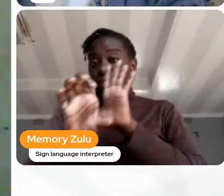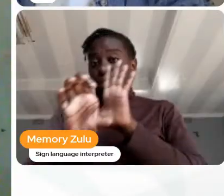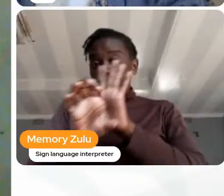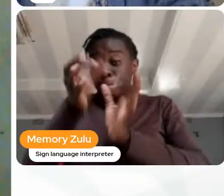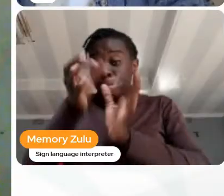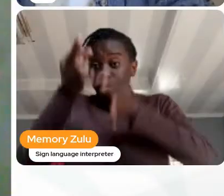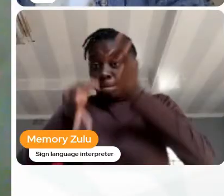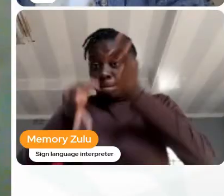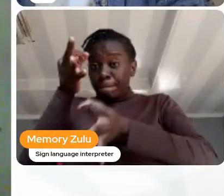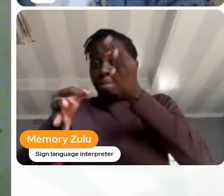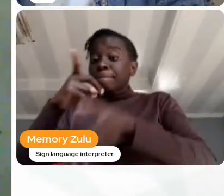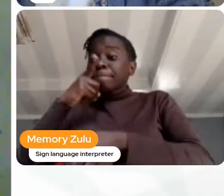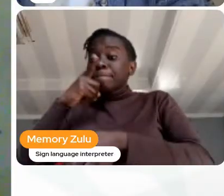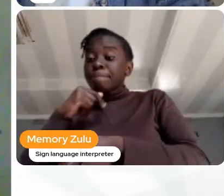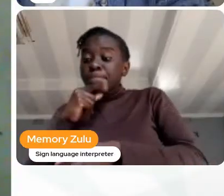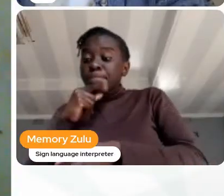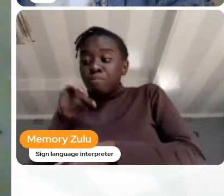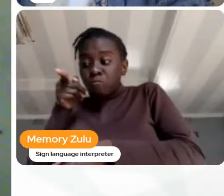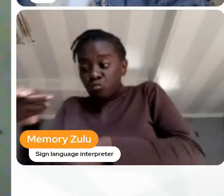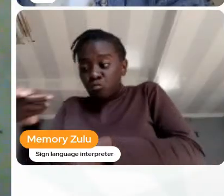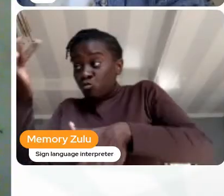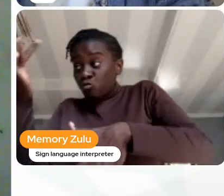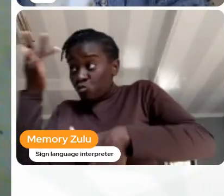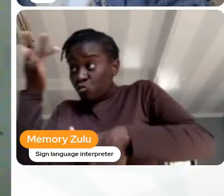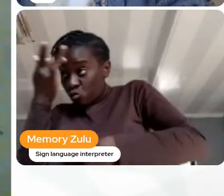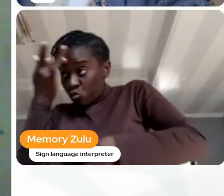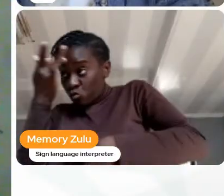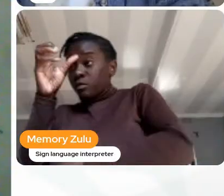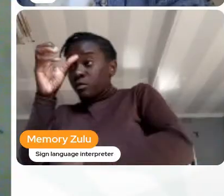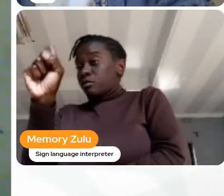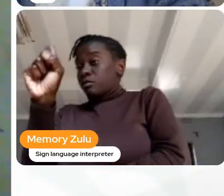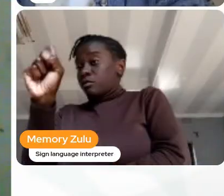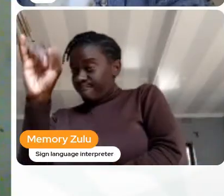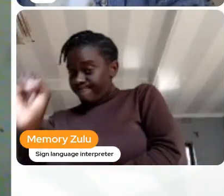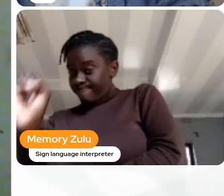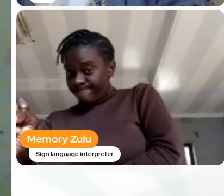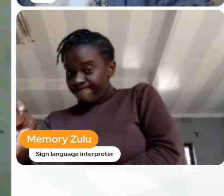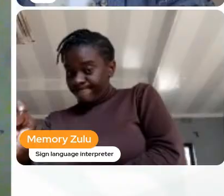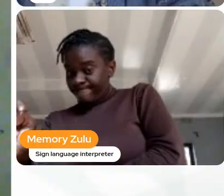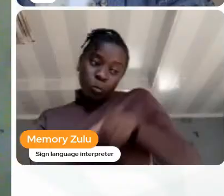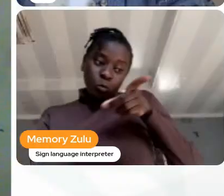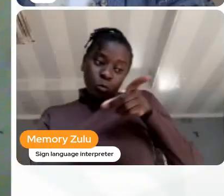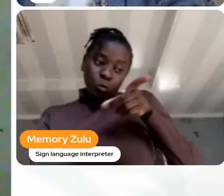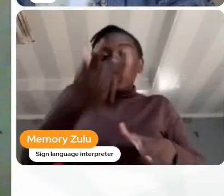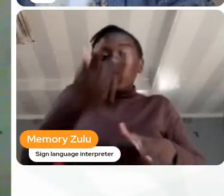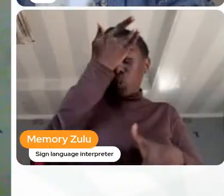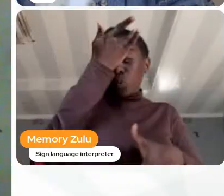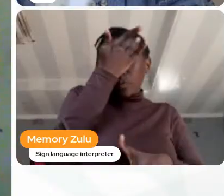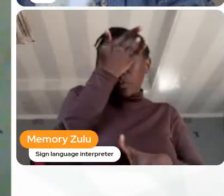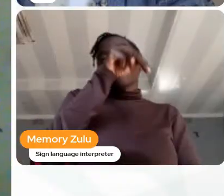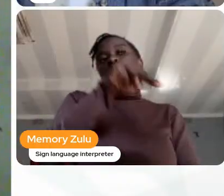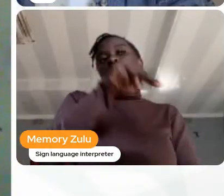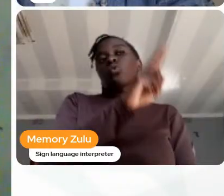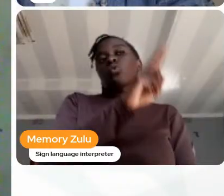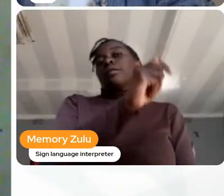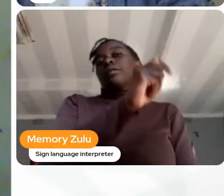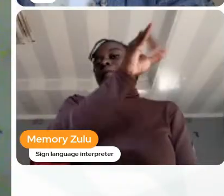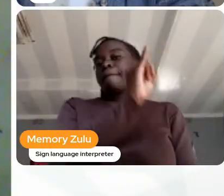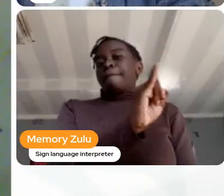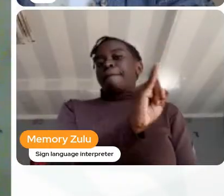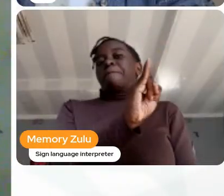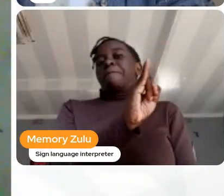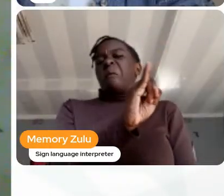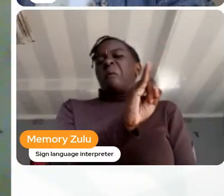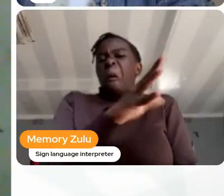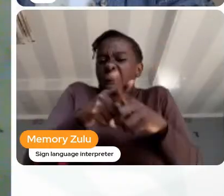always important to say, once you have certain symptoms of certain presentation,